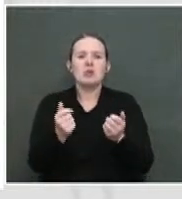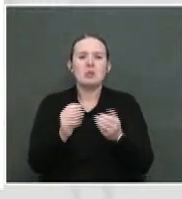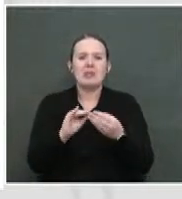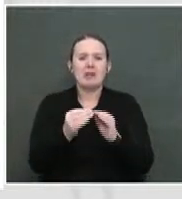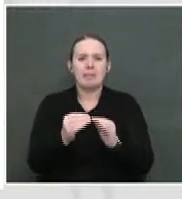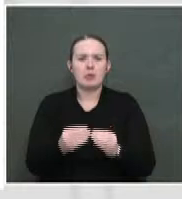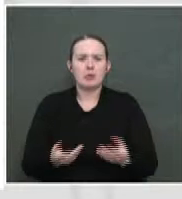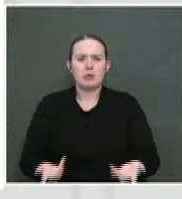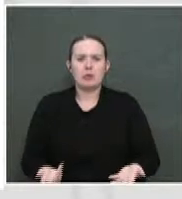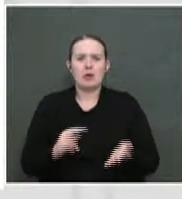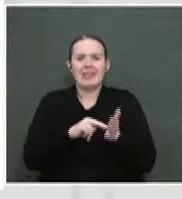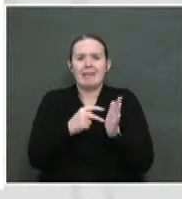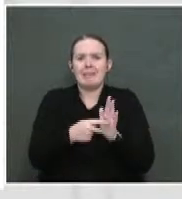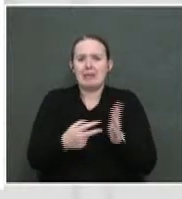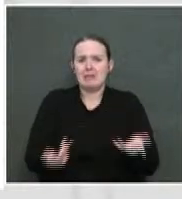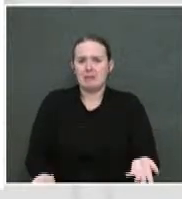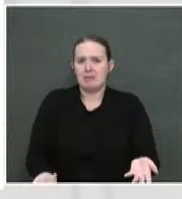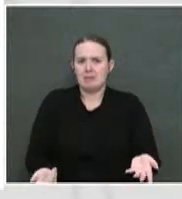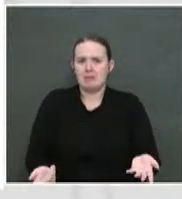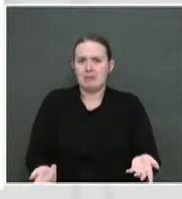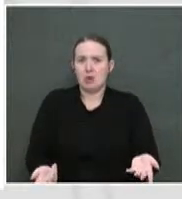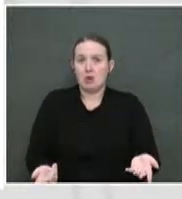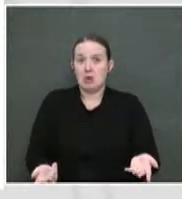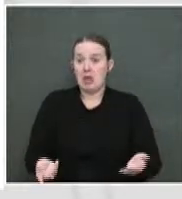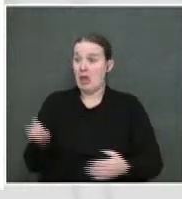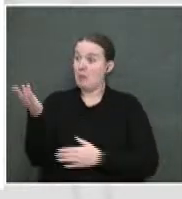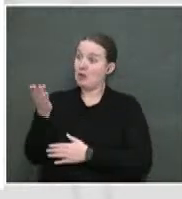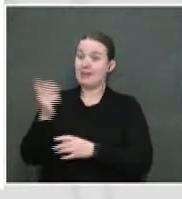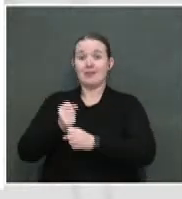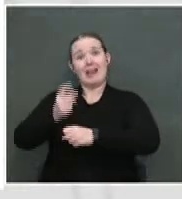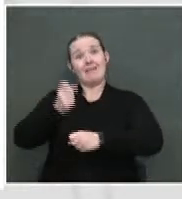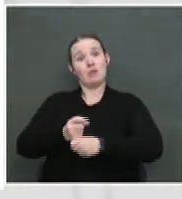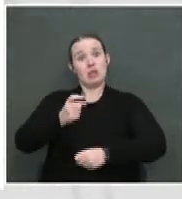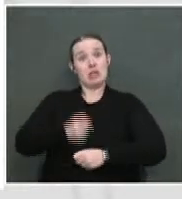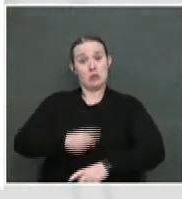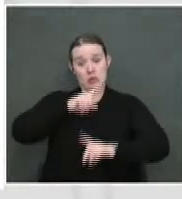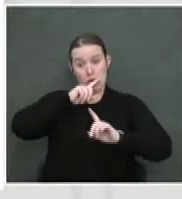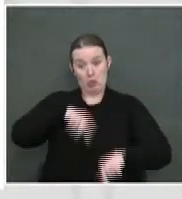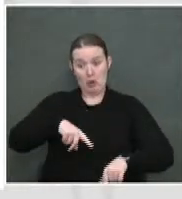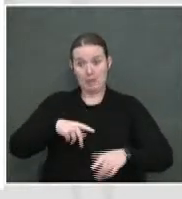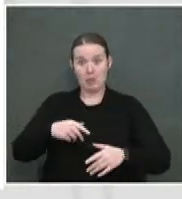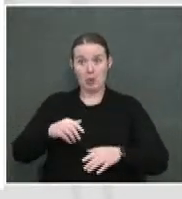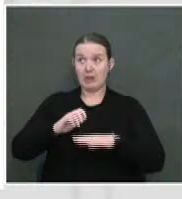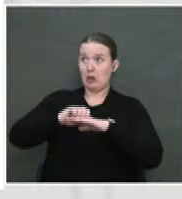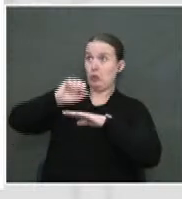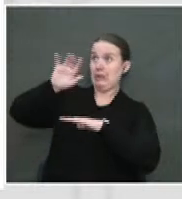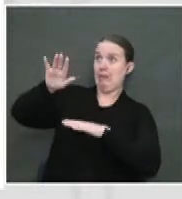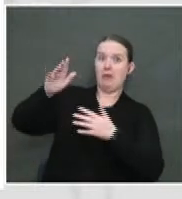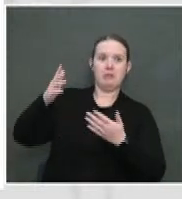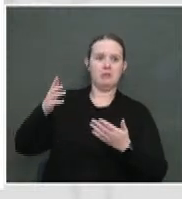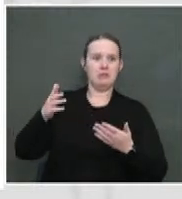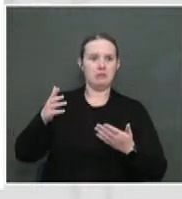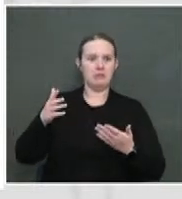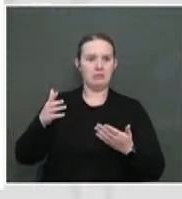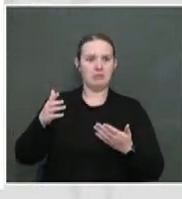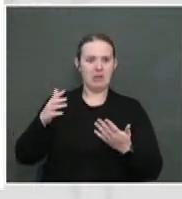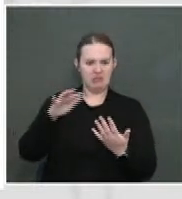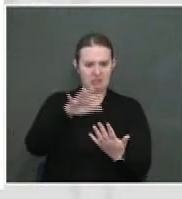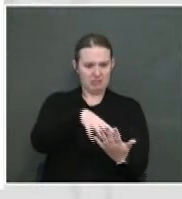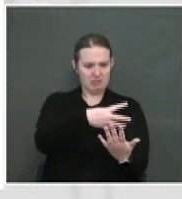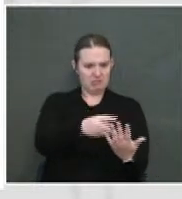So if it seems like we get this presentation every year and it's a report that you all submit, but we don't actually take it and